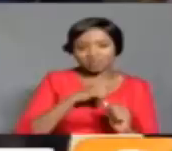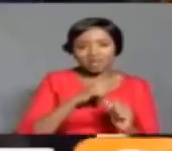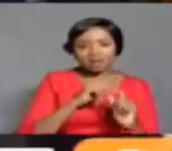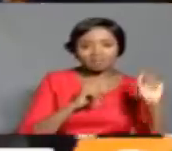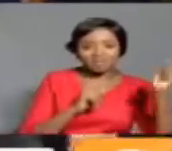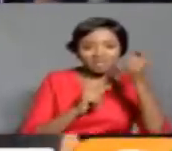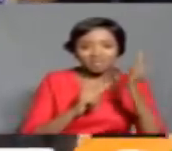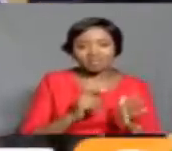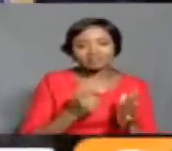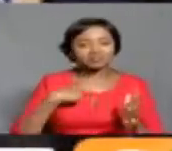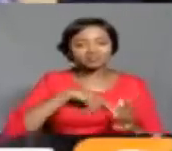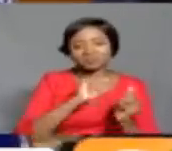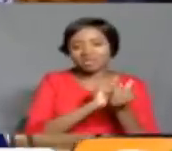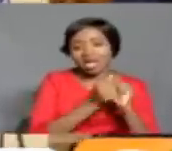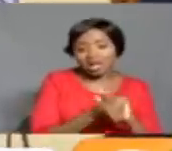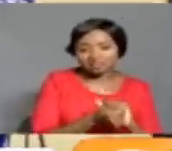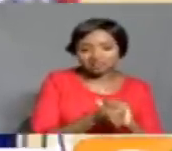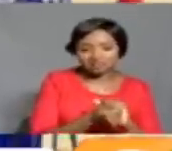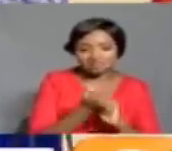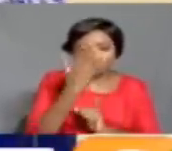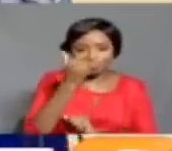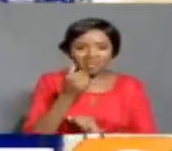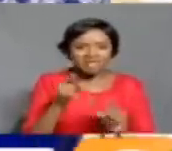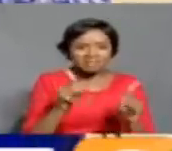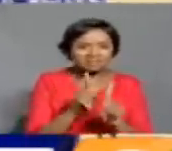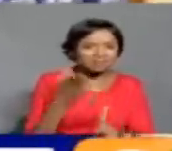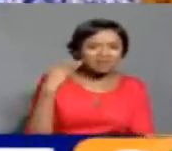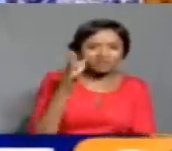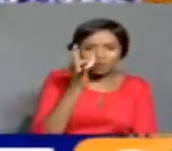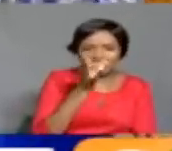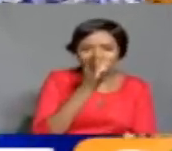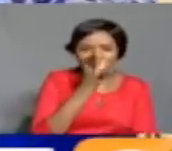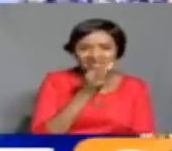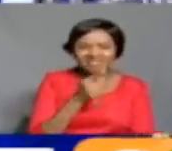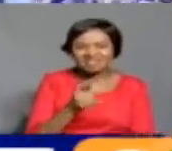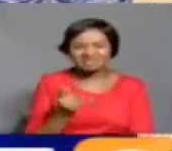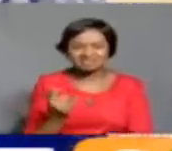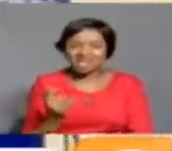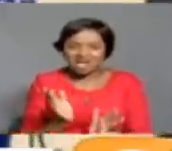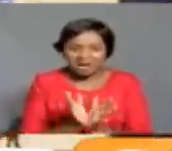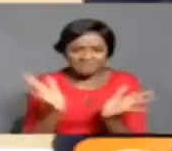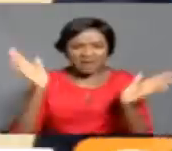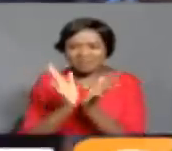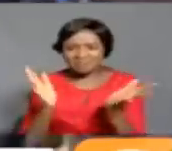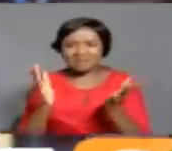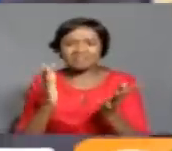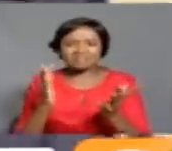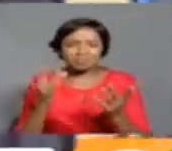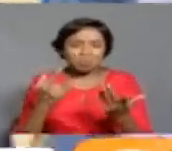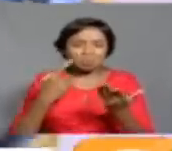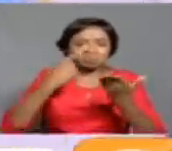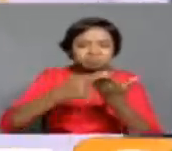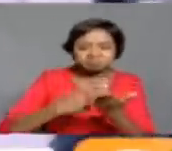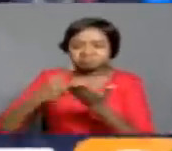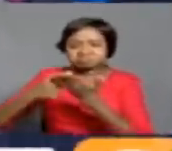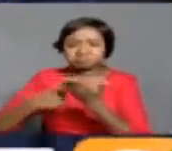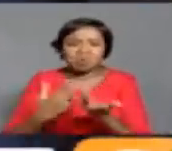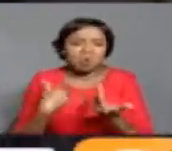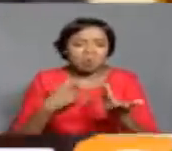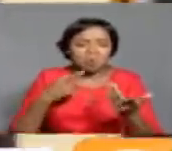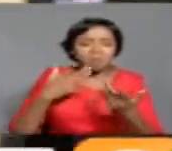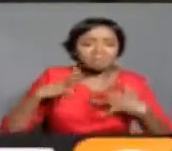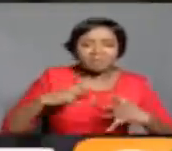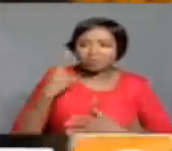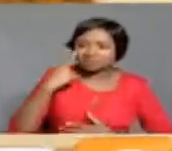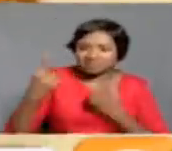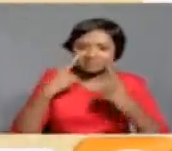Kibaki, former president, was also not for many public appearances. No, he wasn't. More of an office, yes, right. Office person.